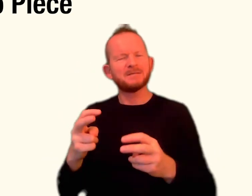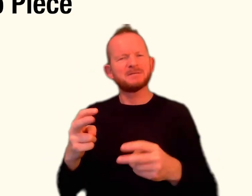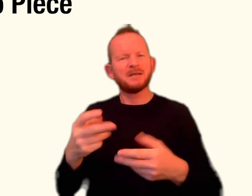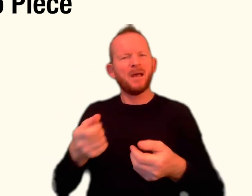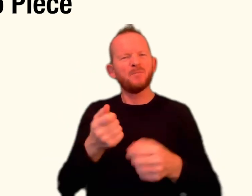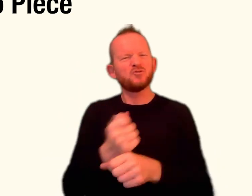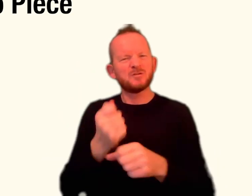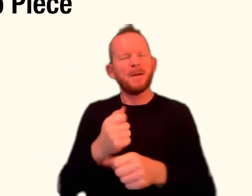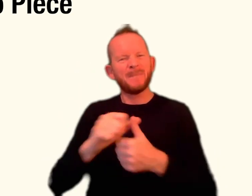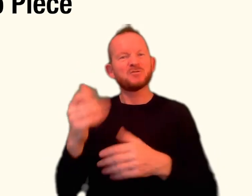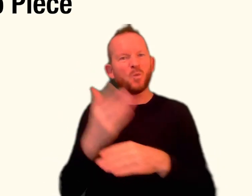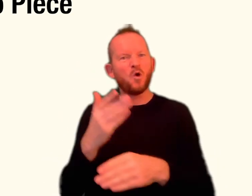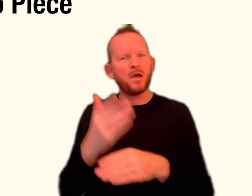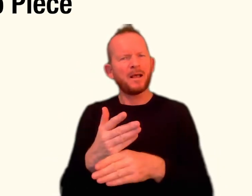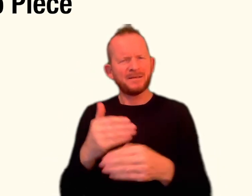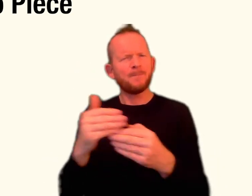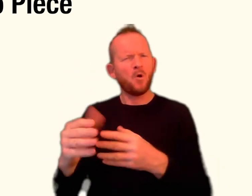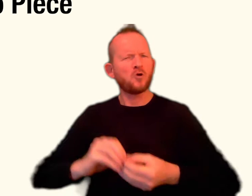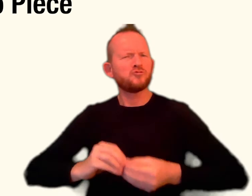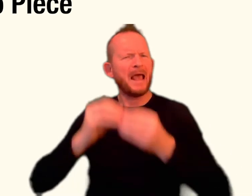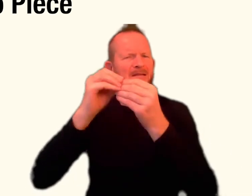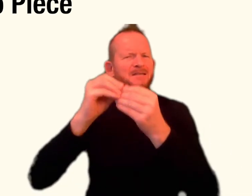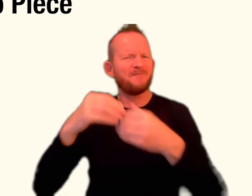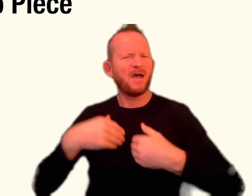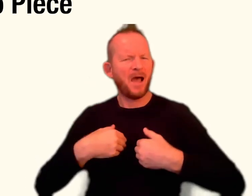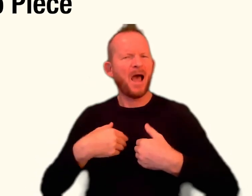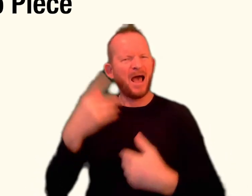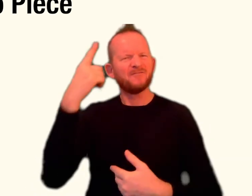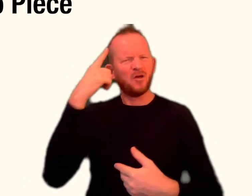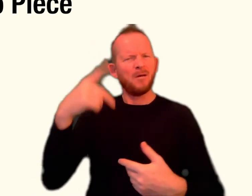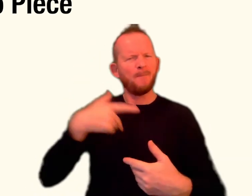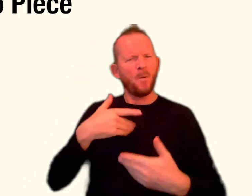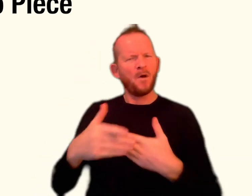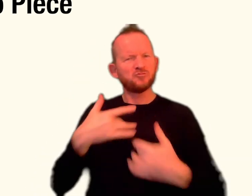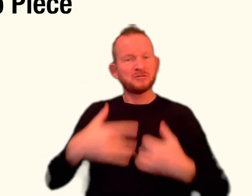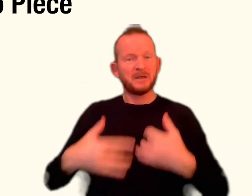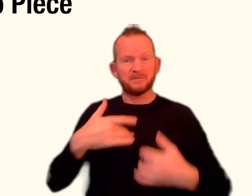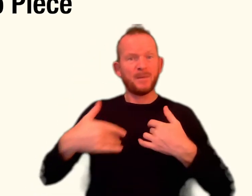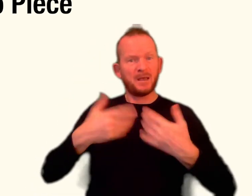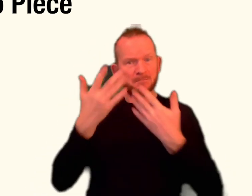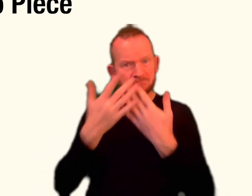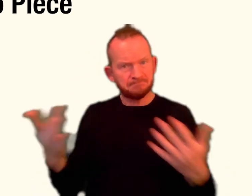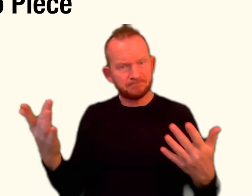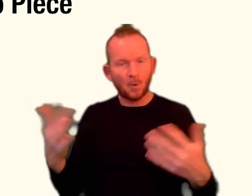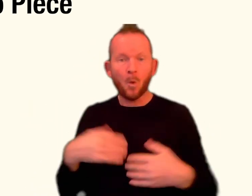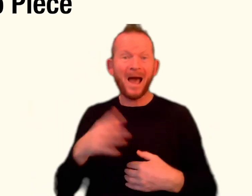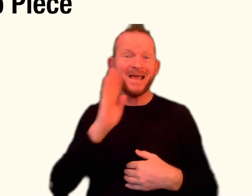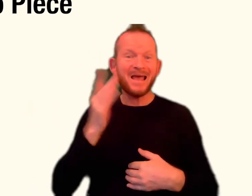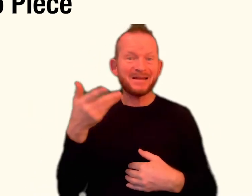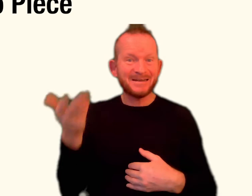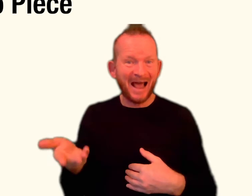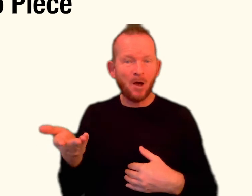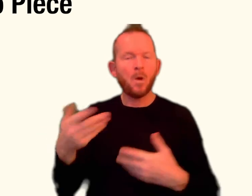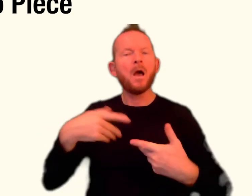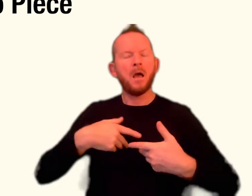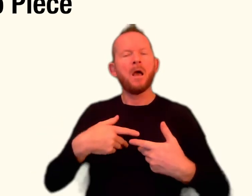Coursework-based subjects also tend to be more creative, which is what I always found most interesting. From what I hear now, schools are replacing coursework